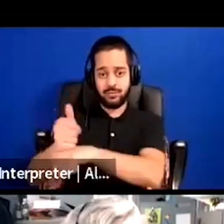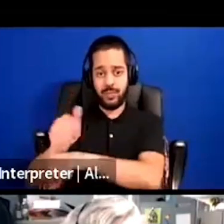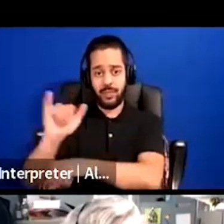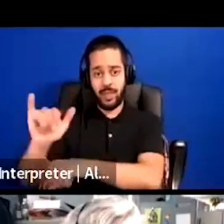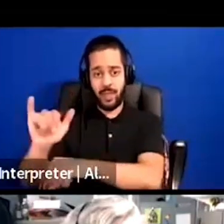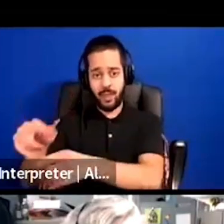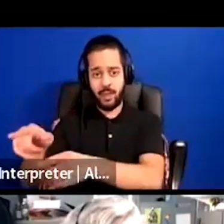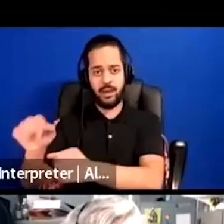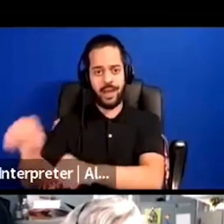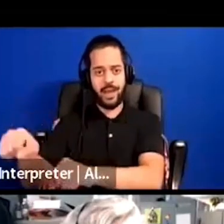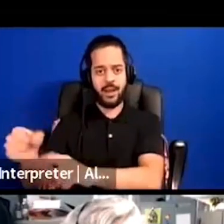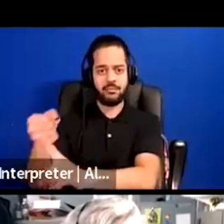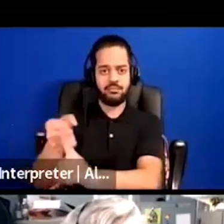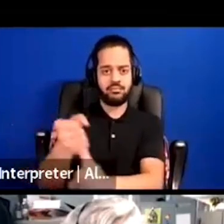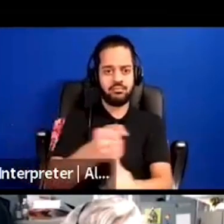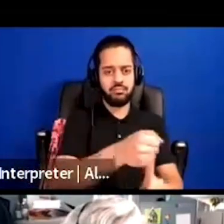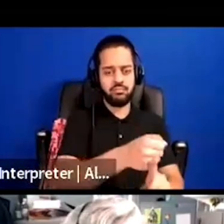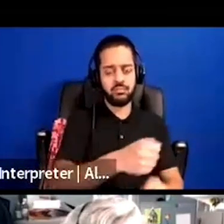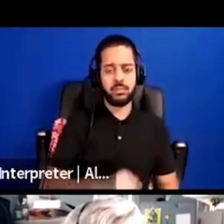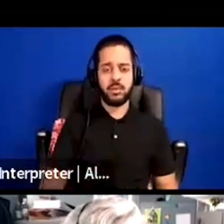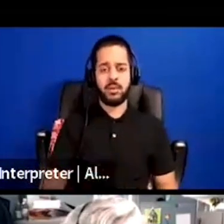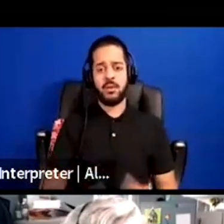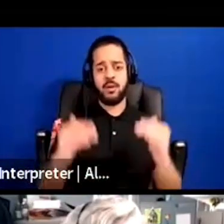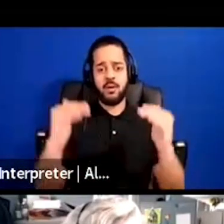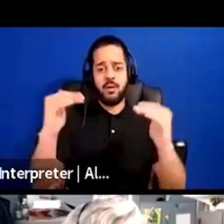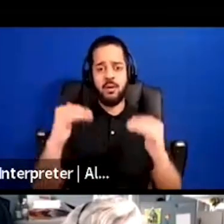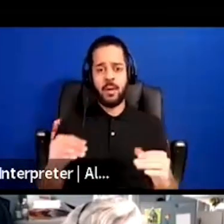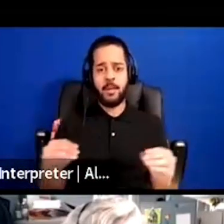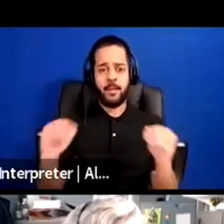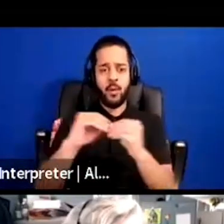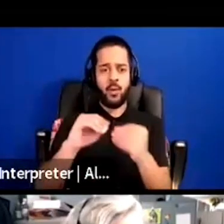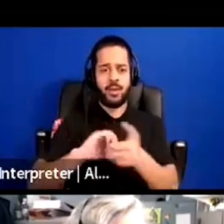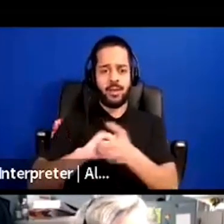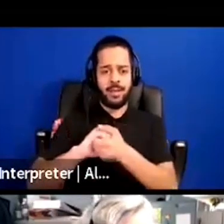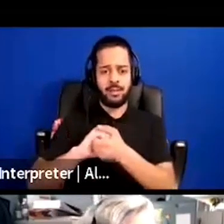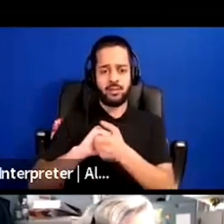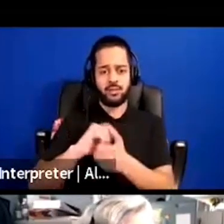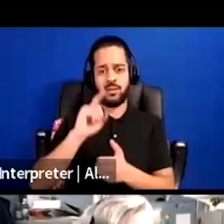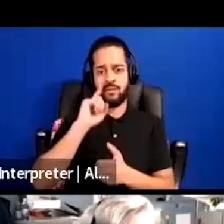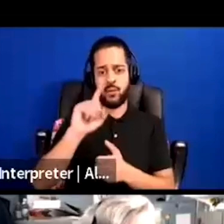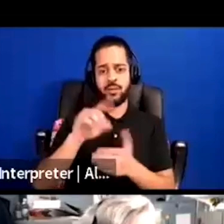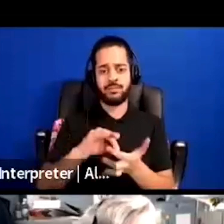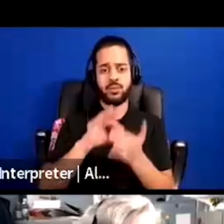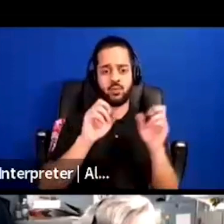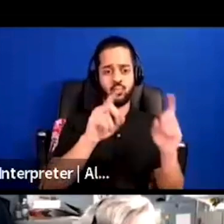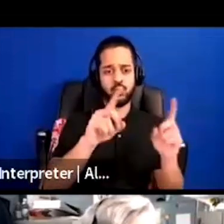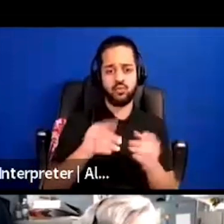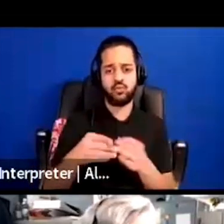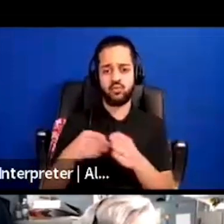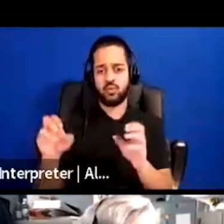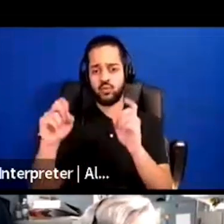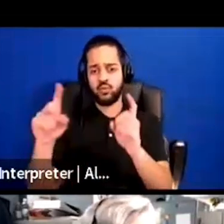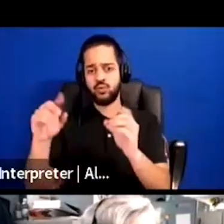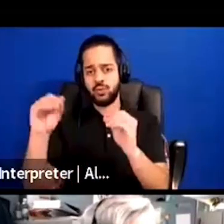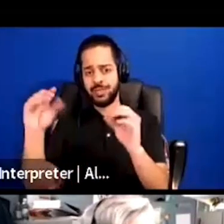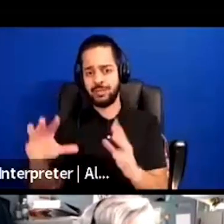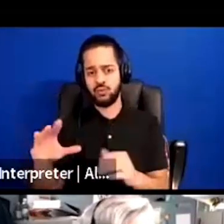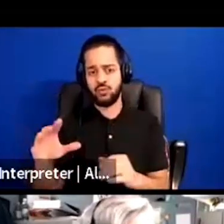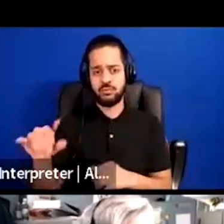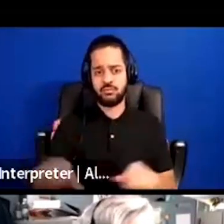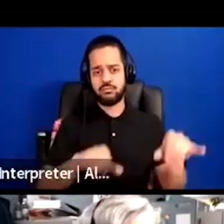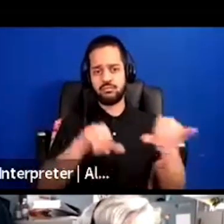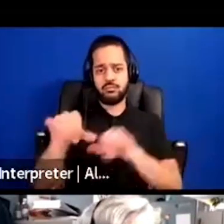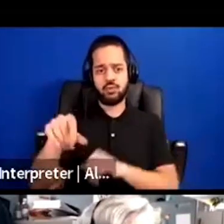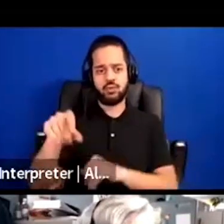more collaboration between special education and general education teachers. So we should all be able to design and deliver